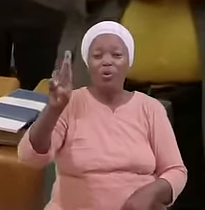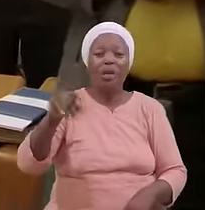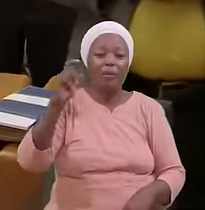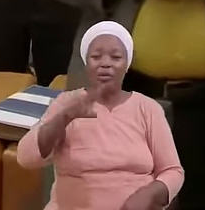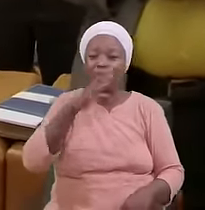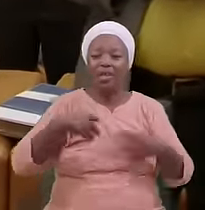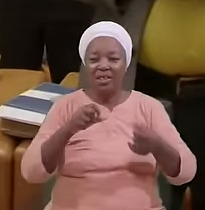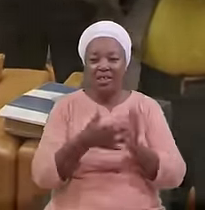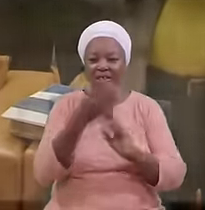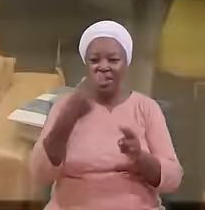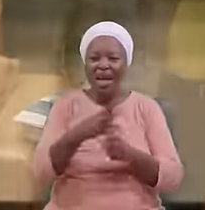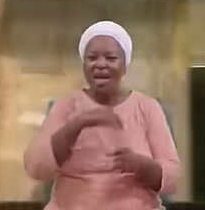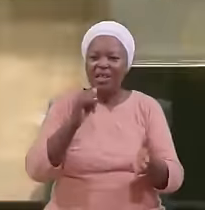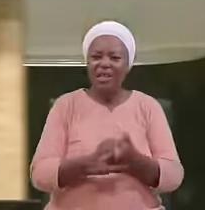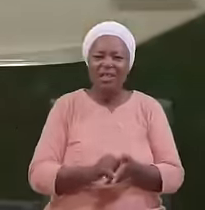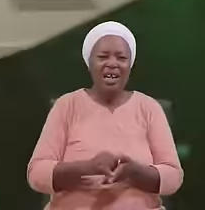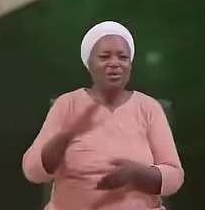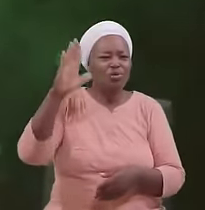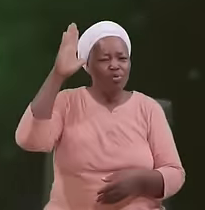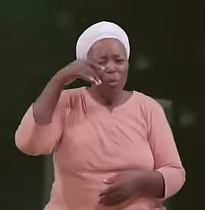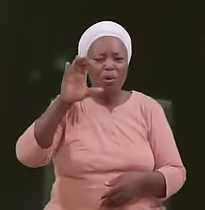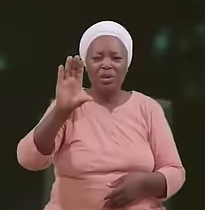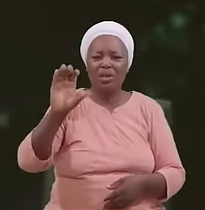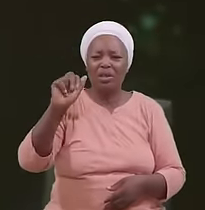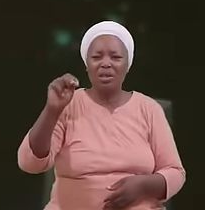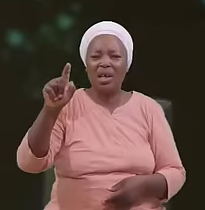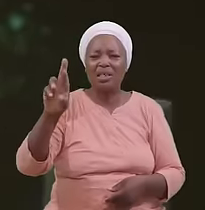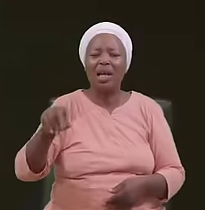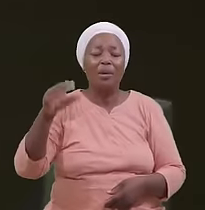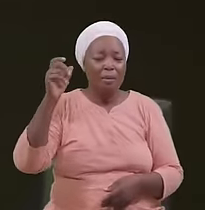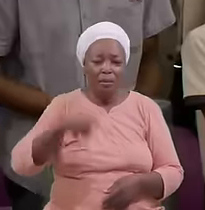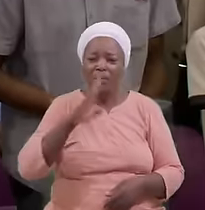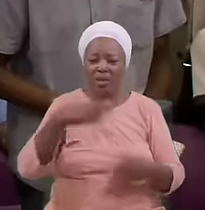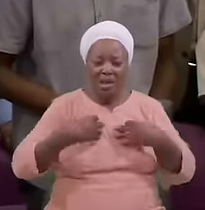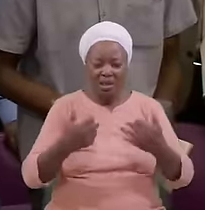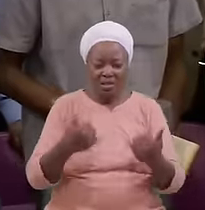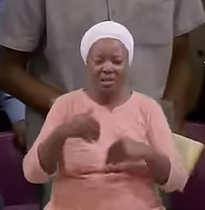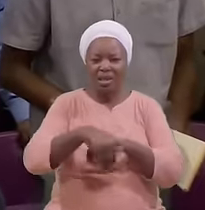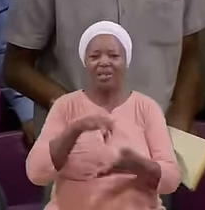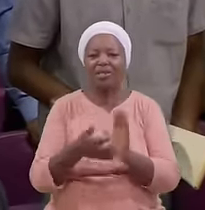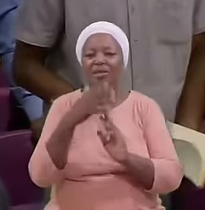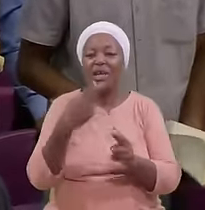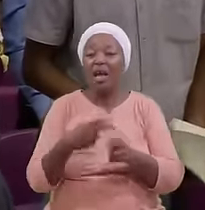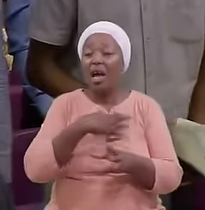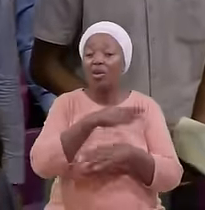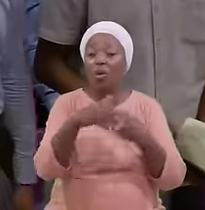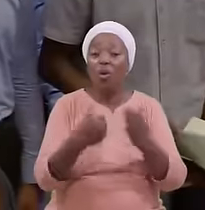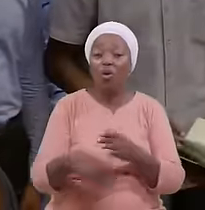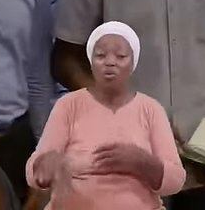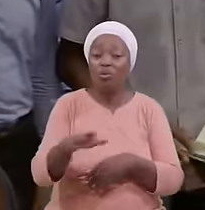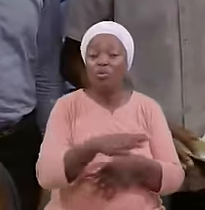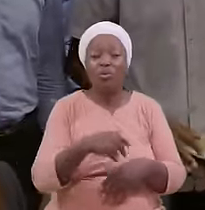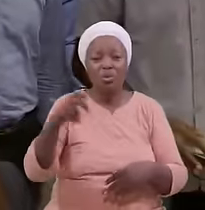that devastating cancer must be healed tonight. Yeah. And all those